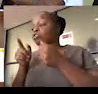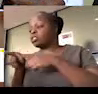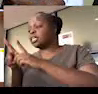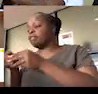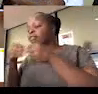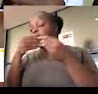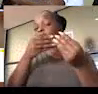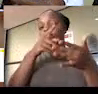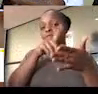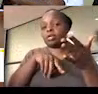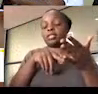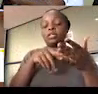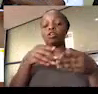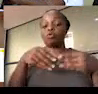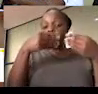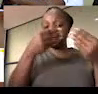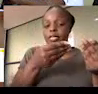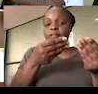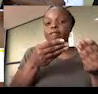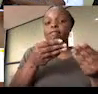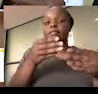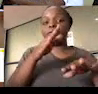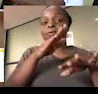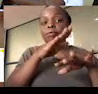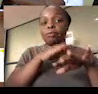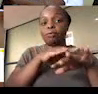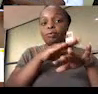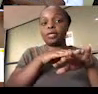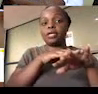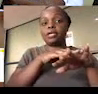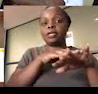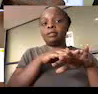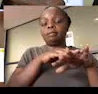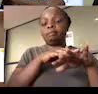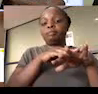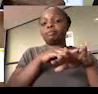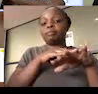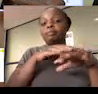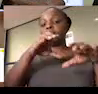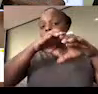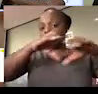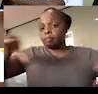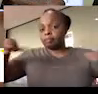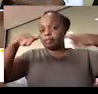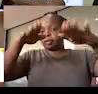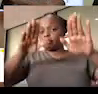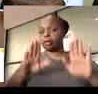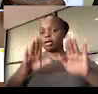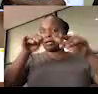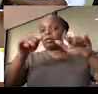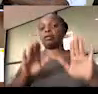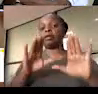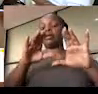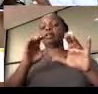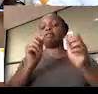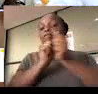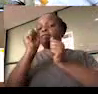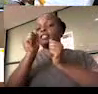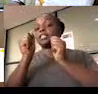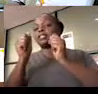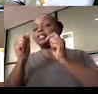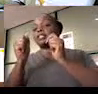a very sad situation. Yes. So you don't want to be going through all these things, trying to look for money left and right and center, Yes. and